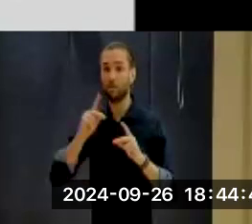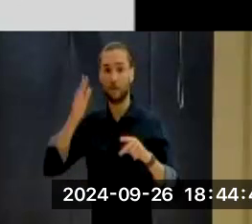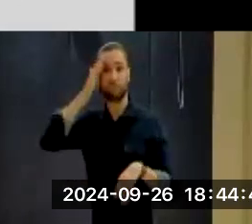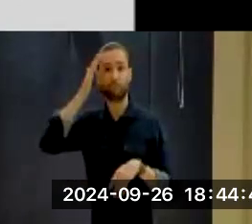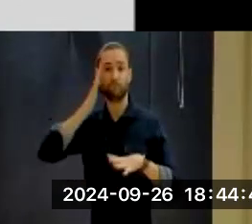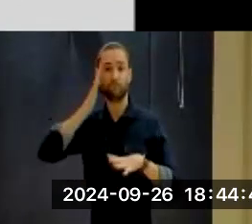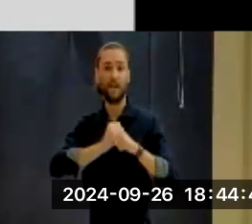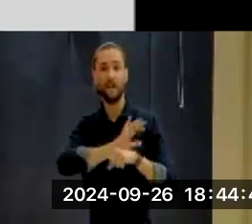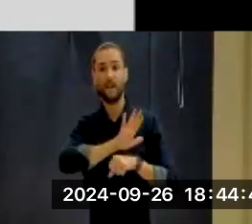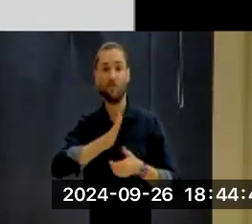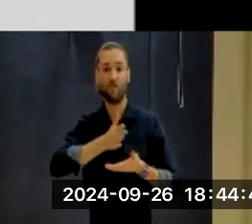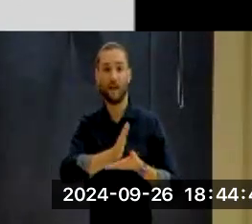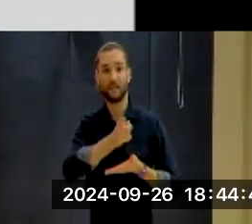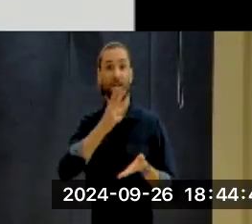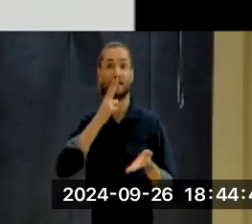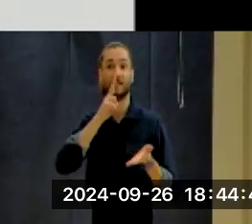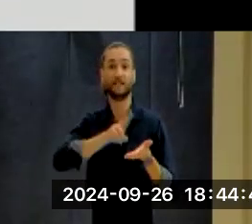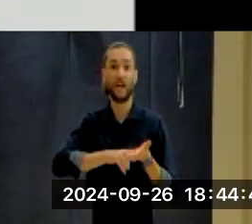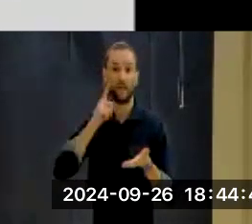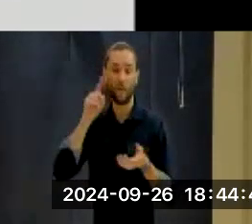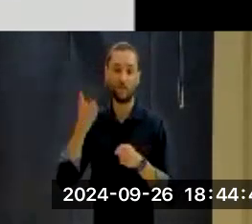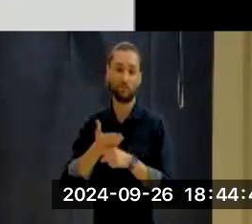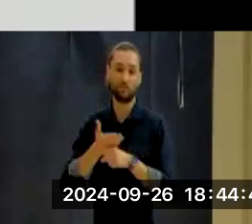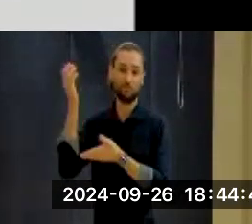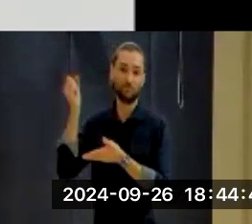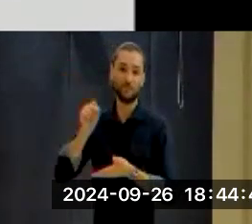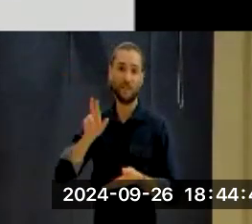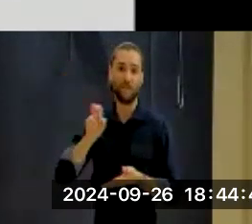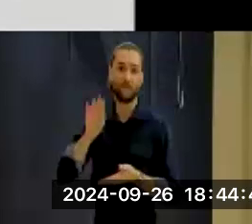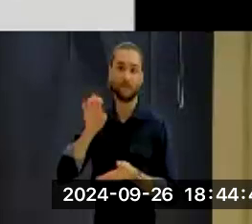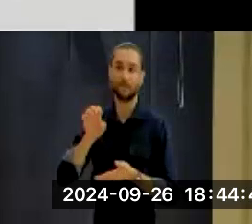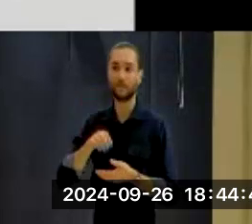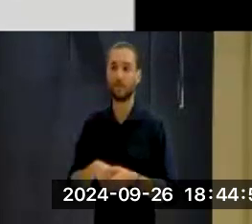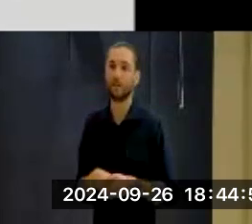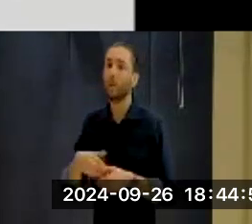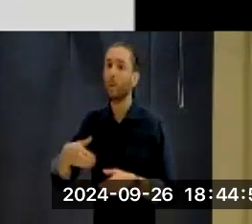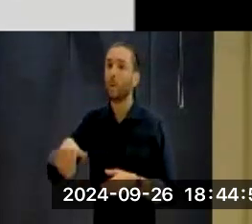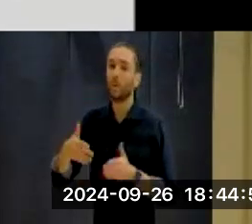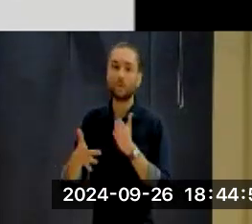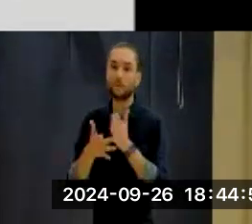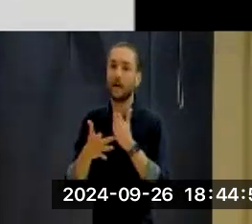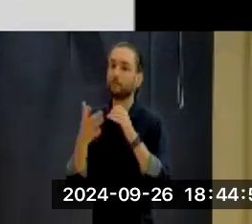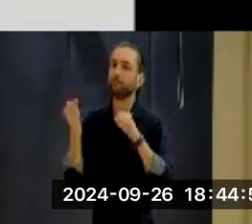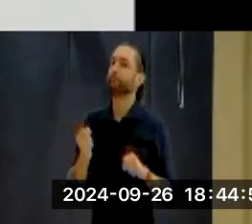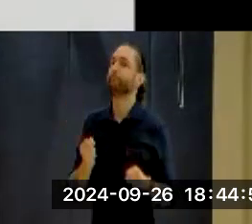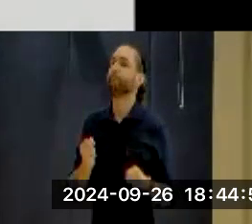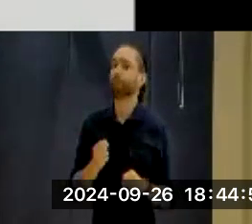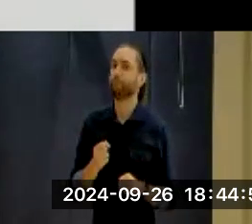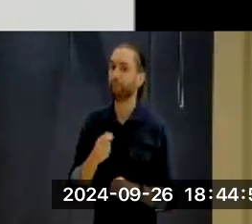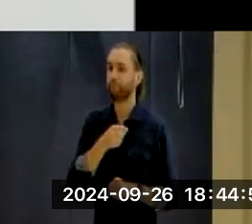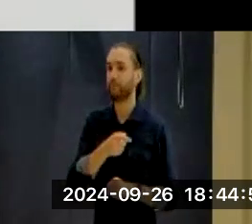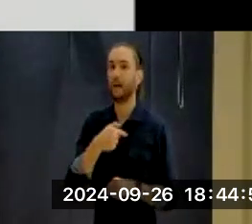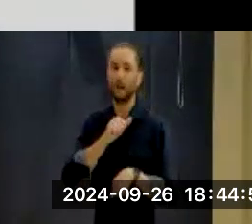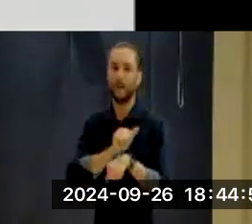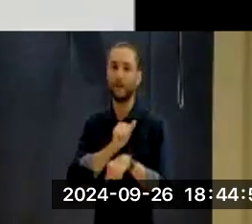protected if they sign that severance. And it's really common in the tech world. I'm from, I work in the